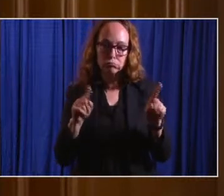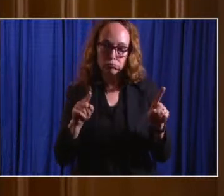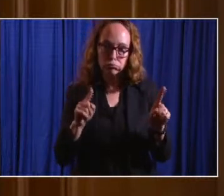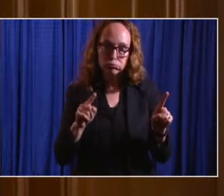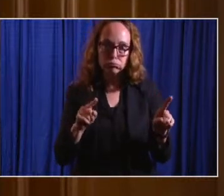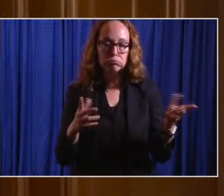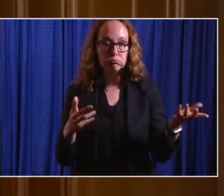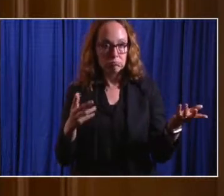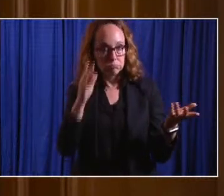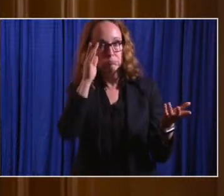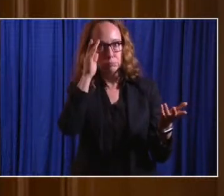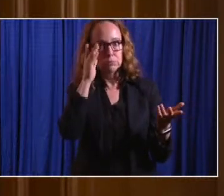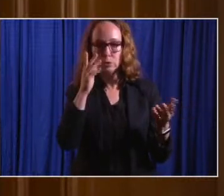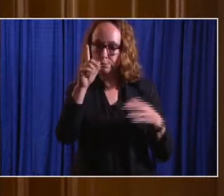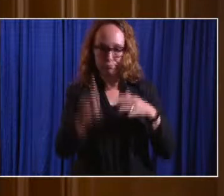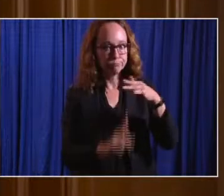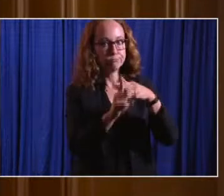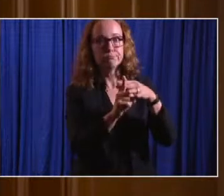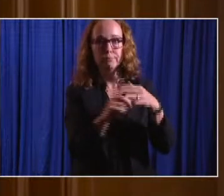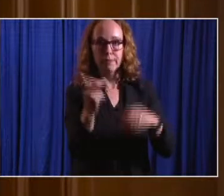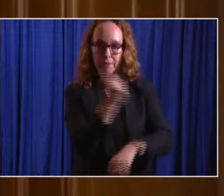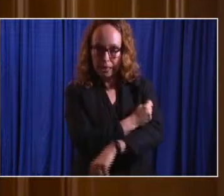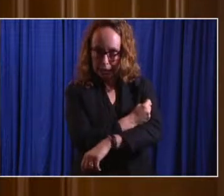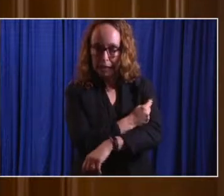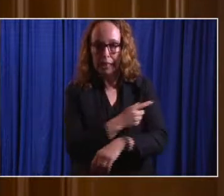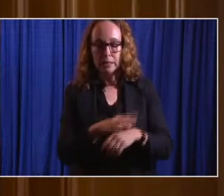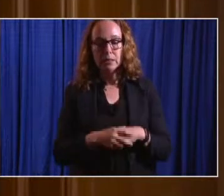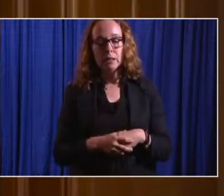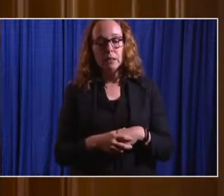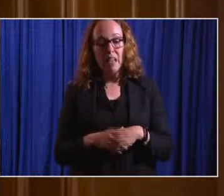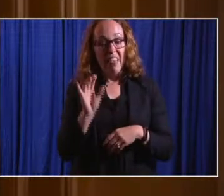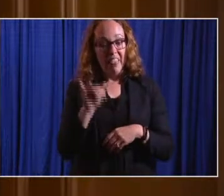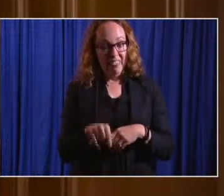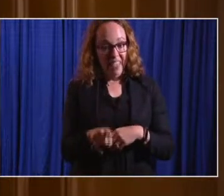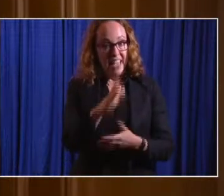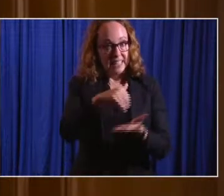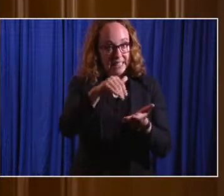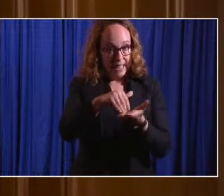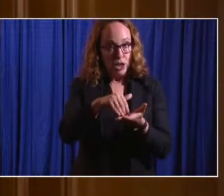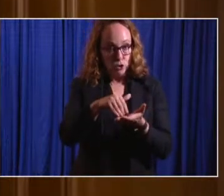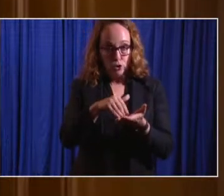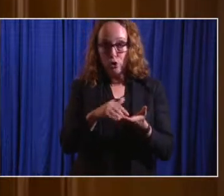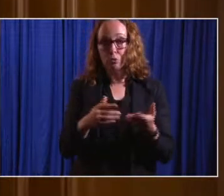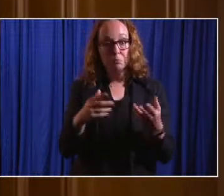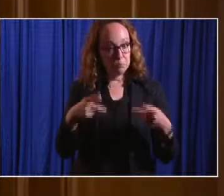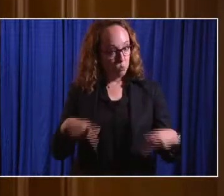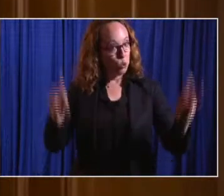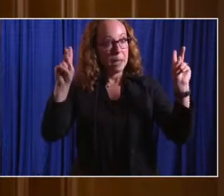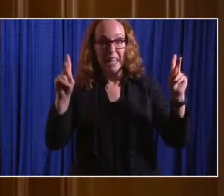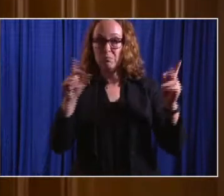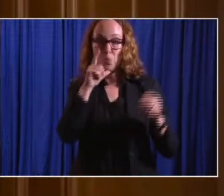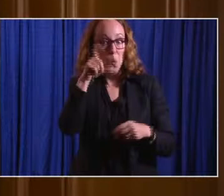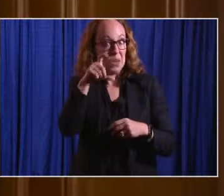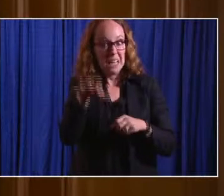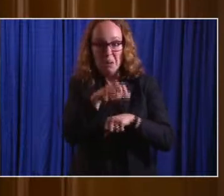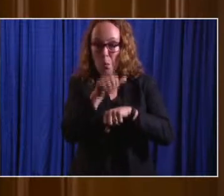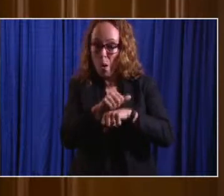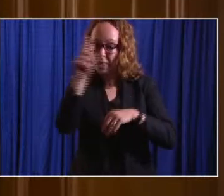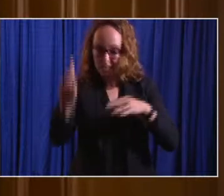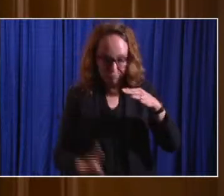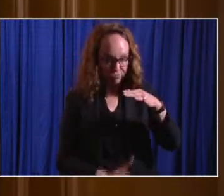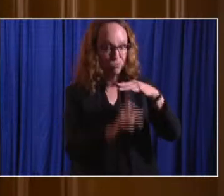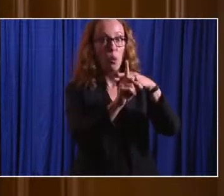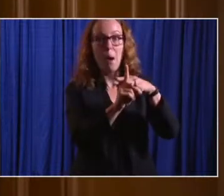numbers that we had going on. We've adapted the Wolstein Center's operations to allow walk-ins for those that prefer not